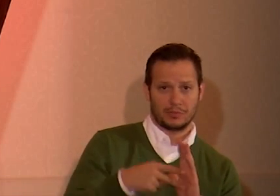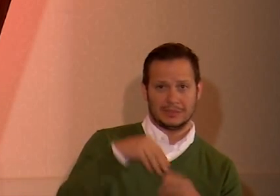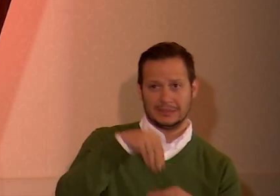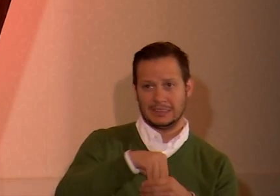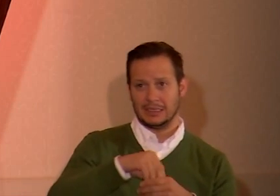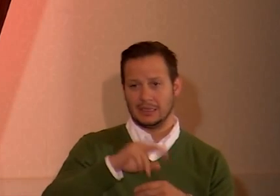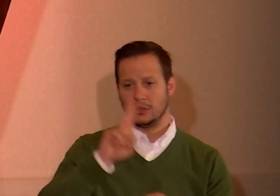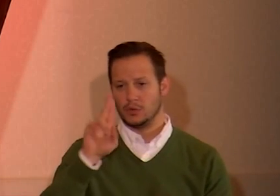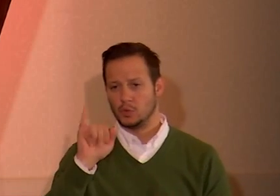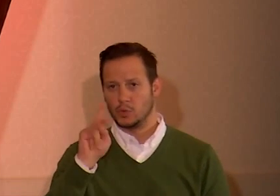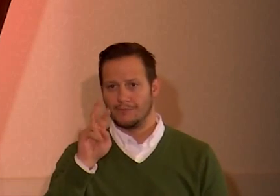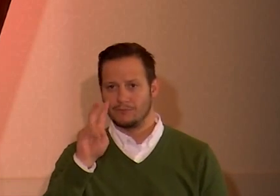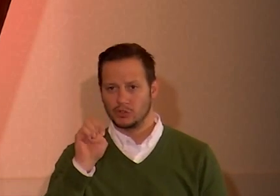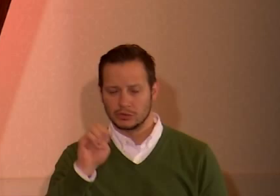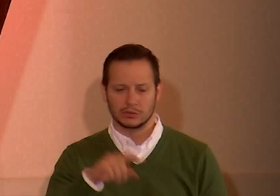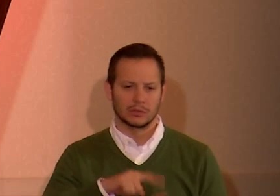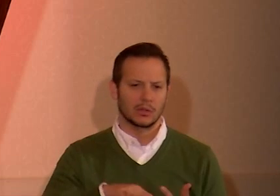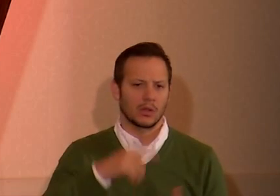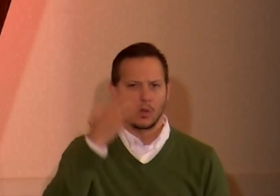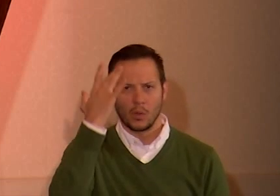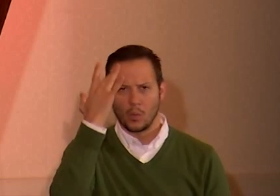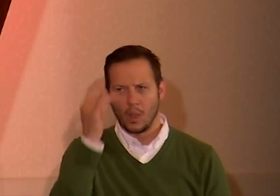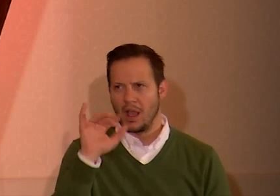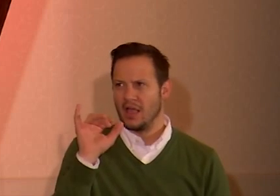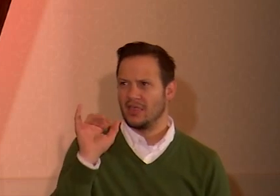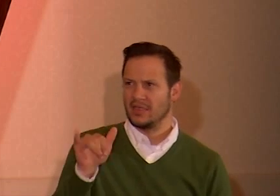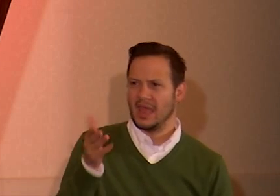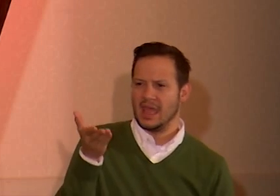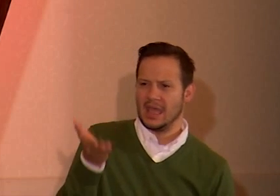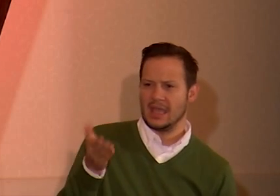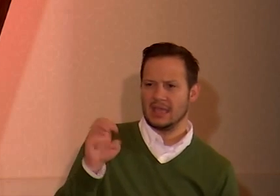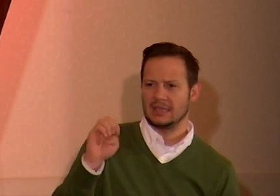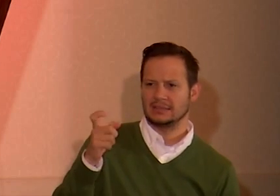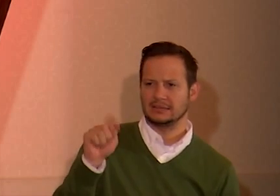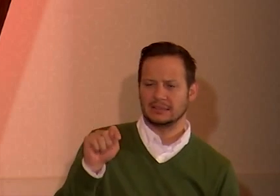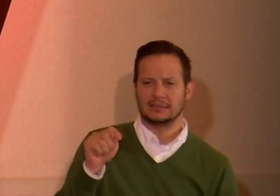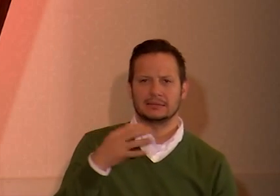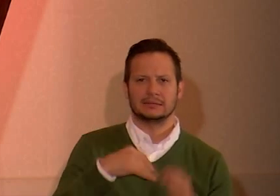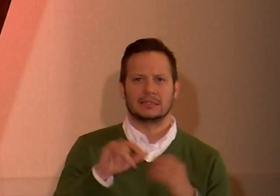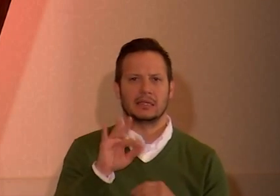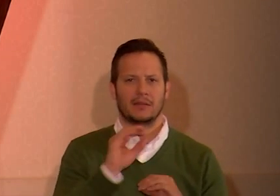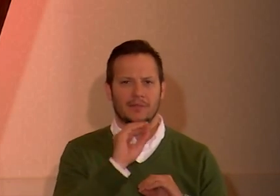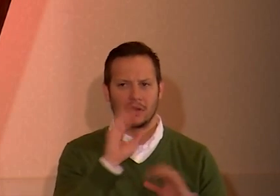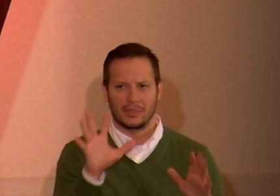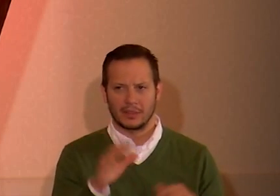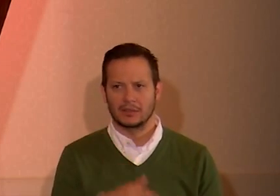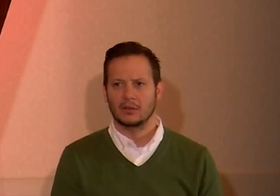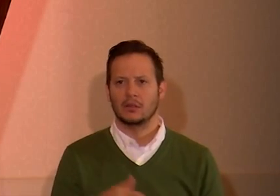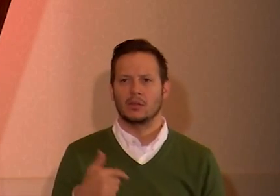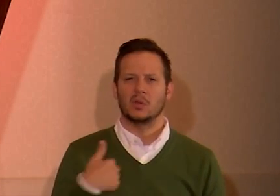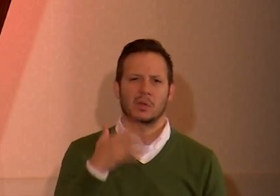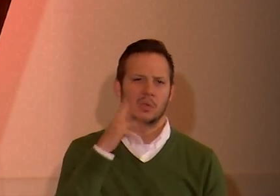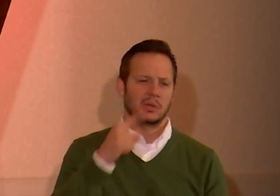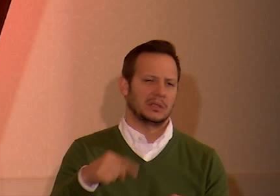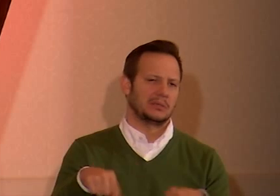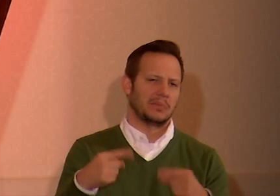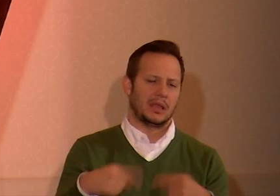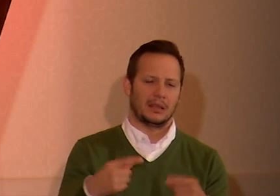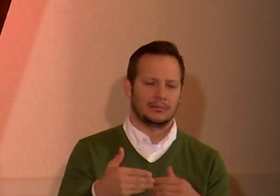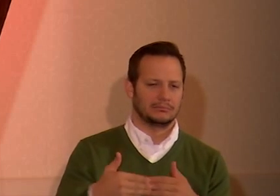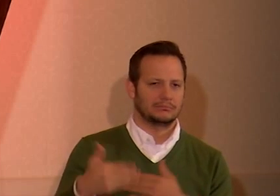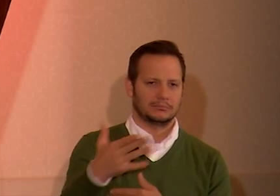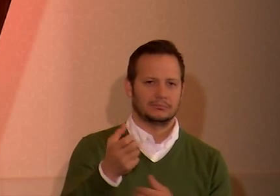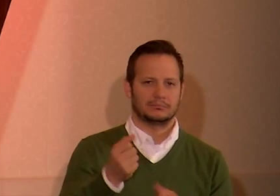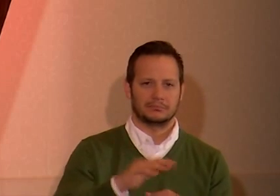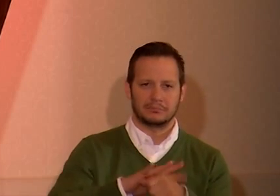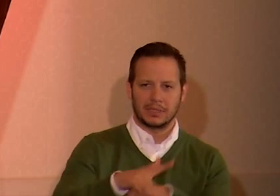universe? Why does something exist rather than nothing? We'll be debating those for the next two millennia. We